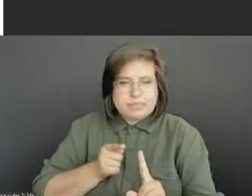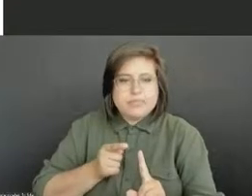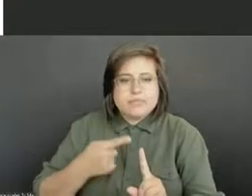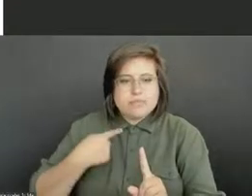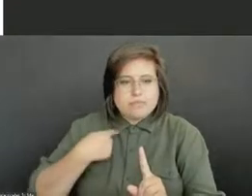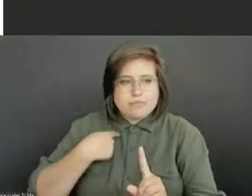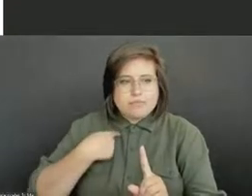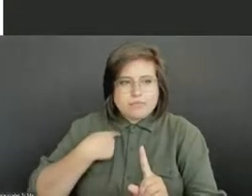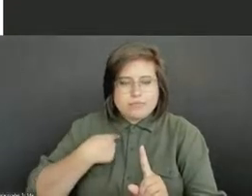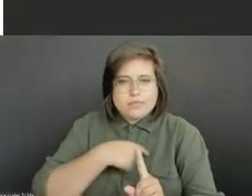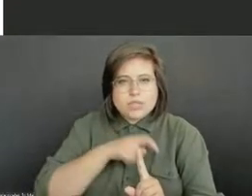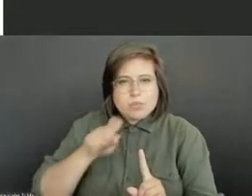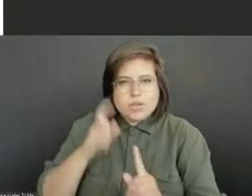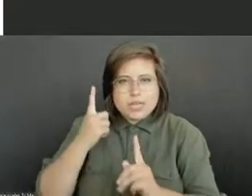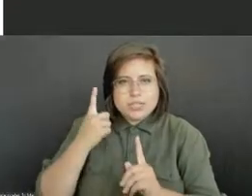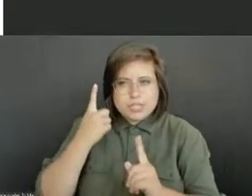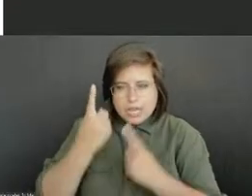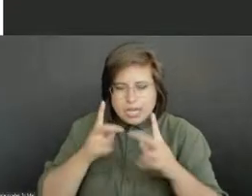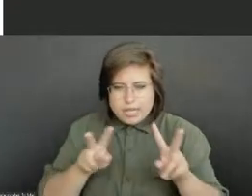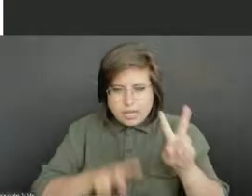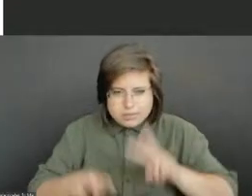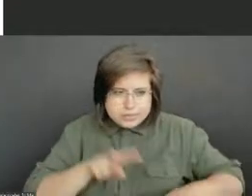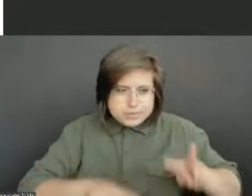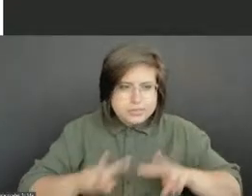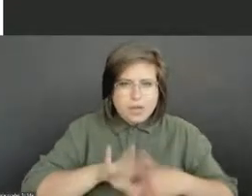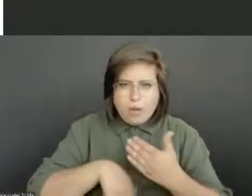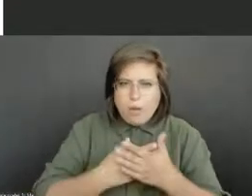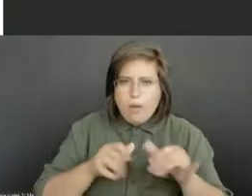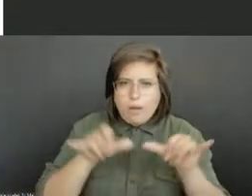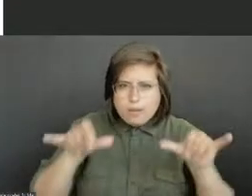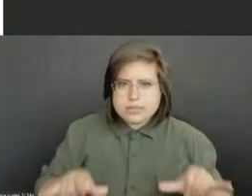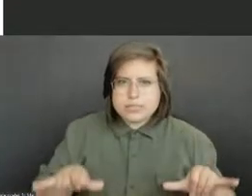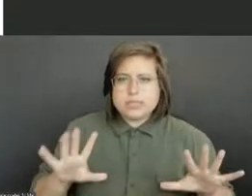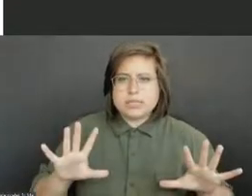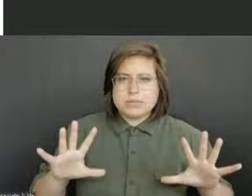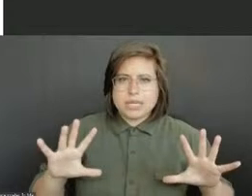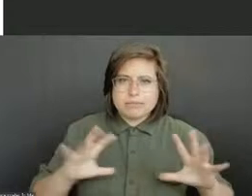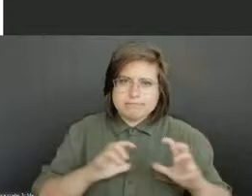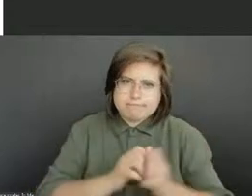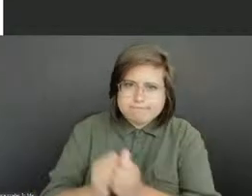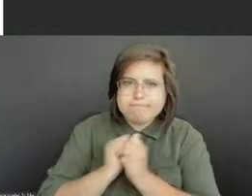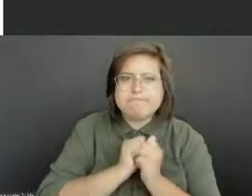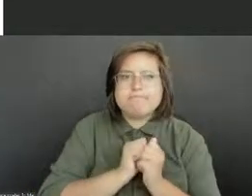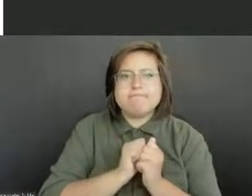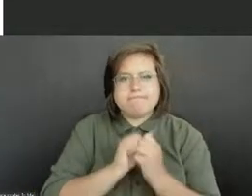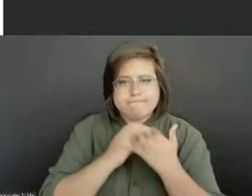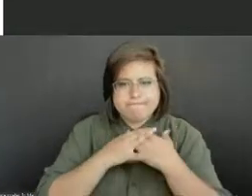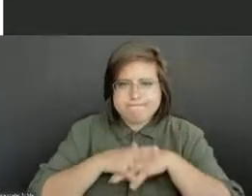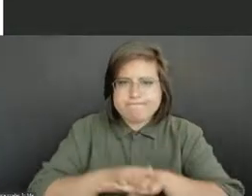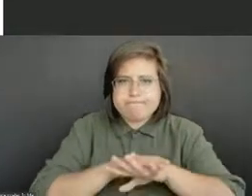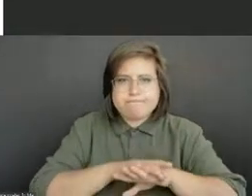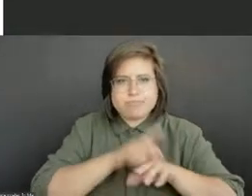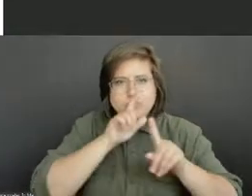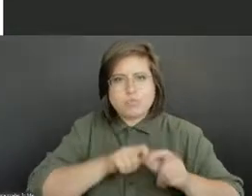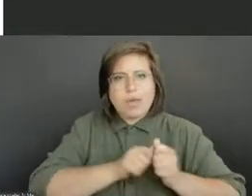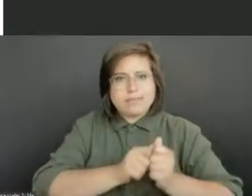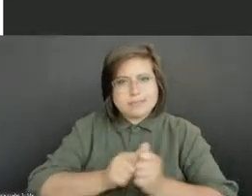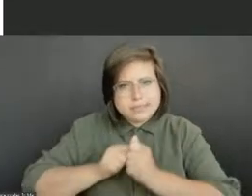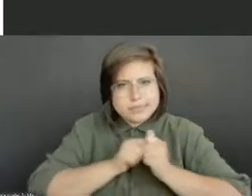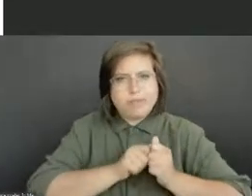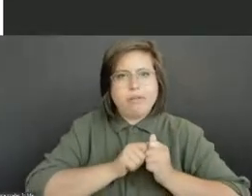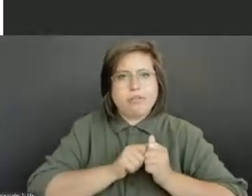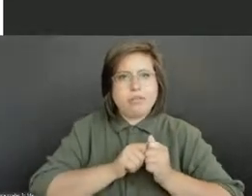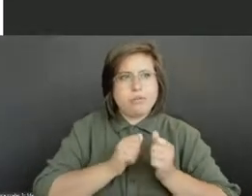look at how all of these systems can come together better to respond to the pandemic with an equity